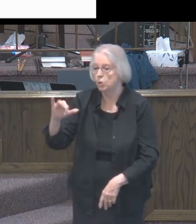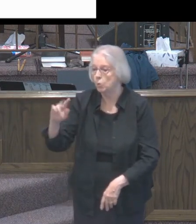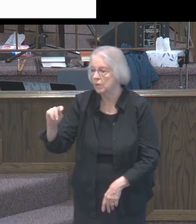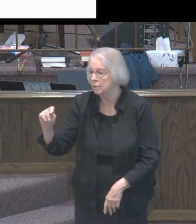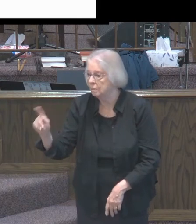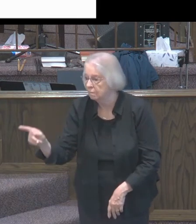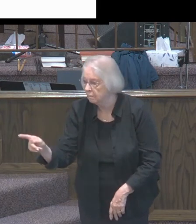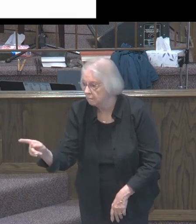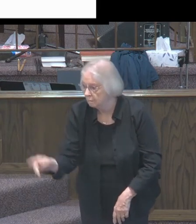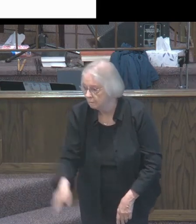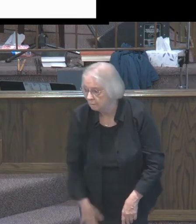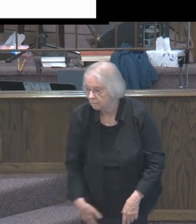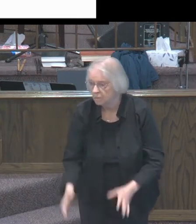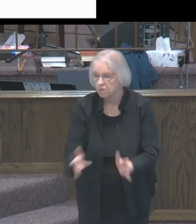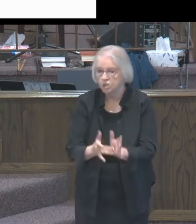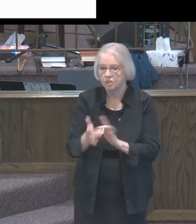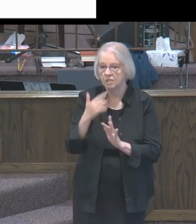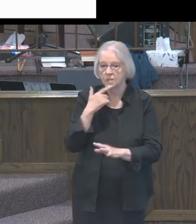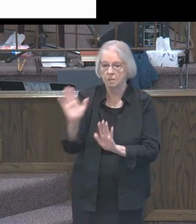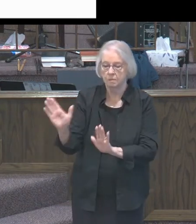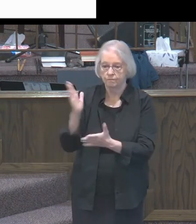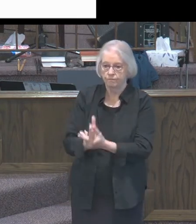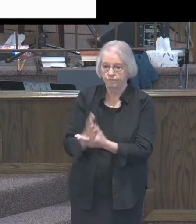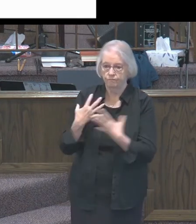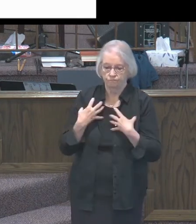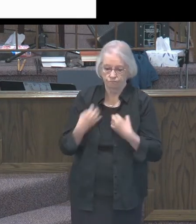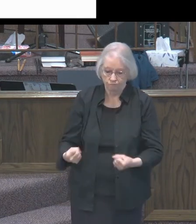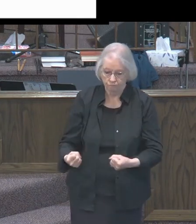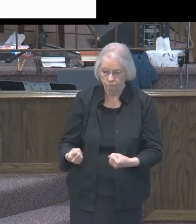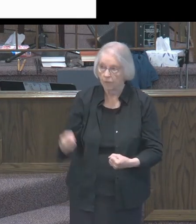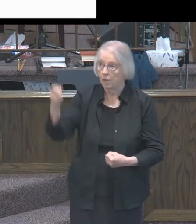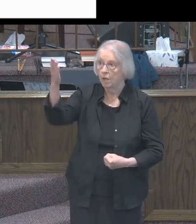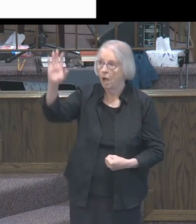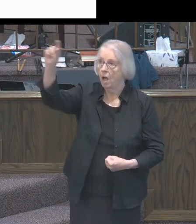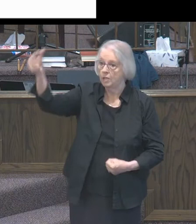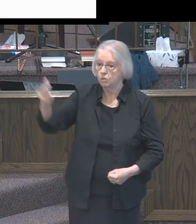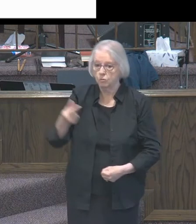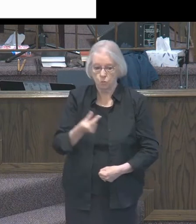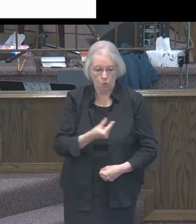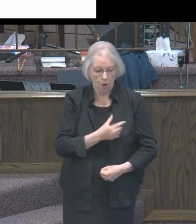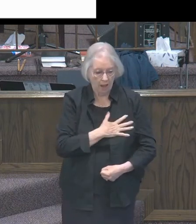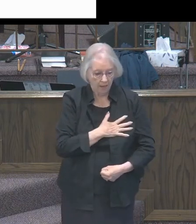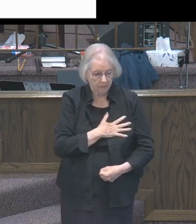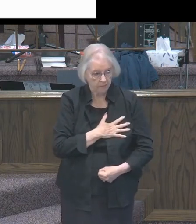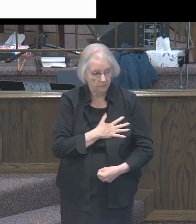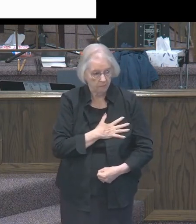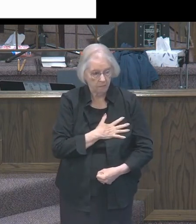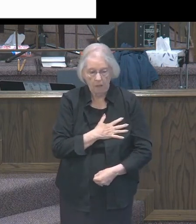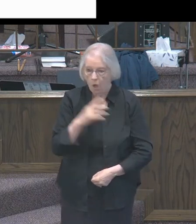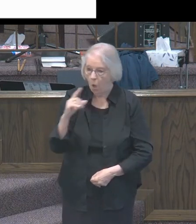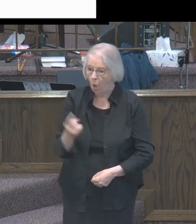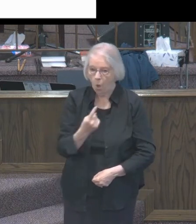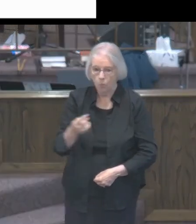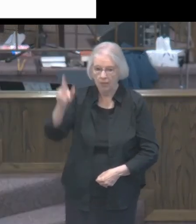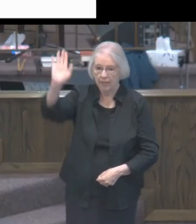anger? Because it's not murder he's talking about. Murder is the physical act as a result of a whole host of sins that